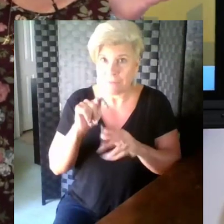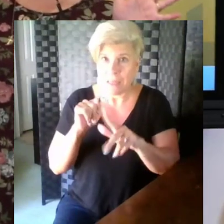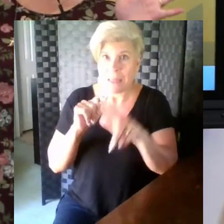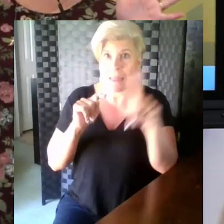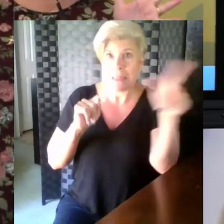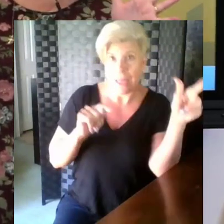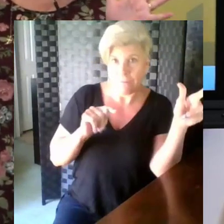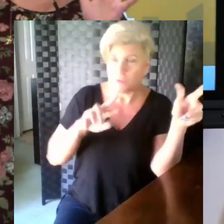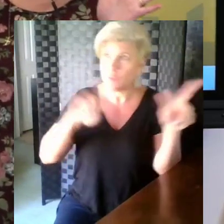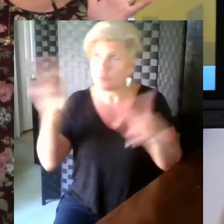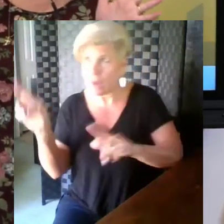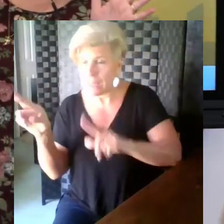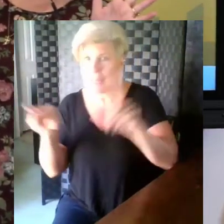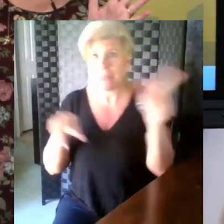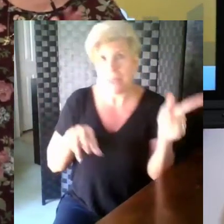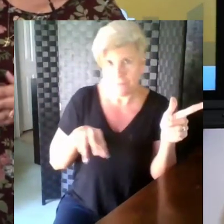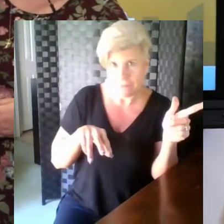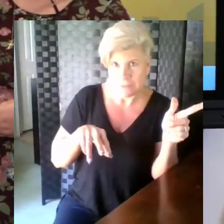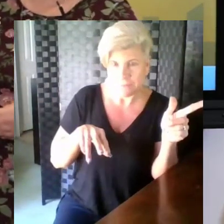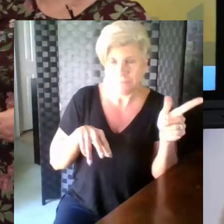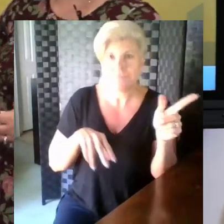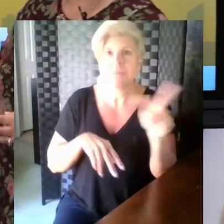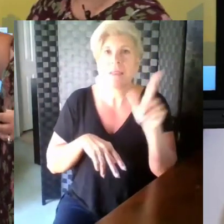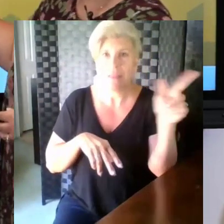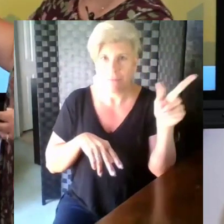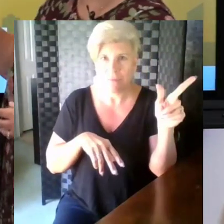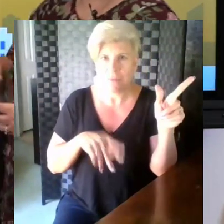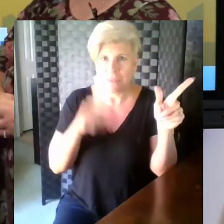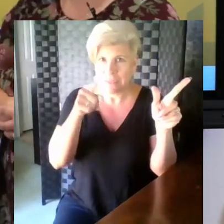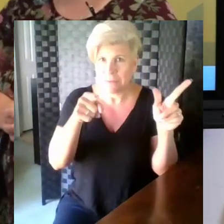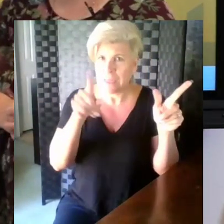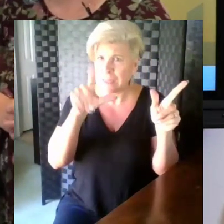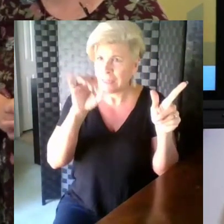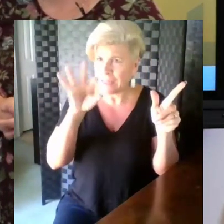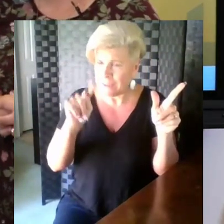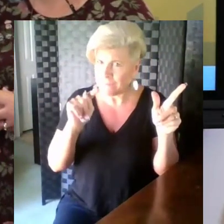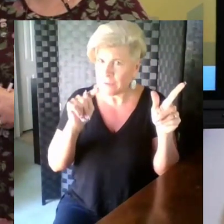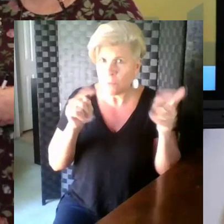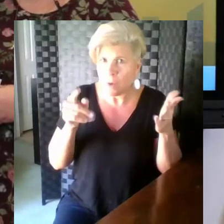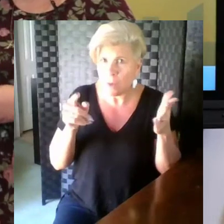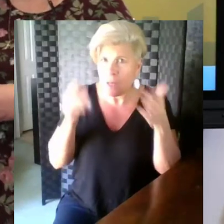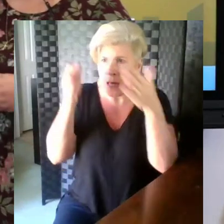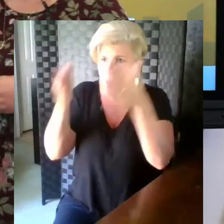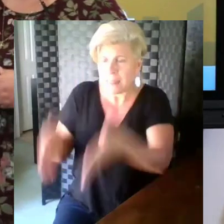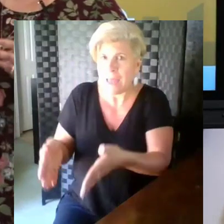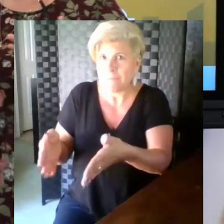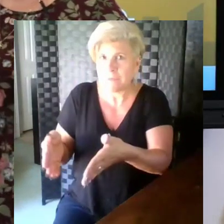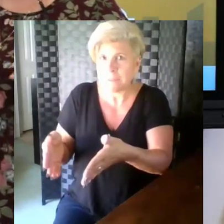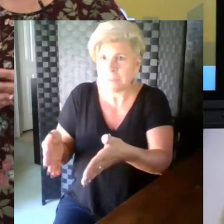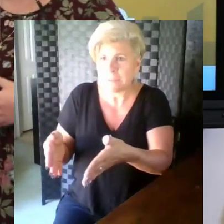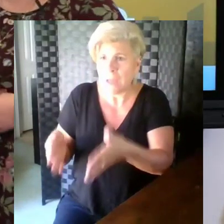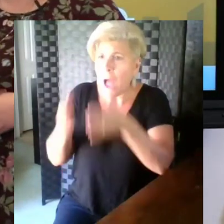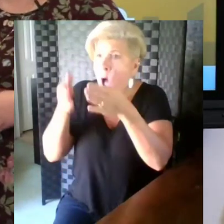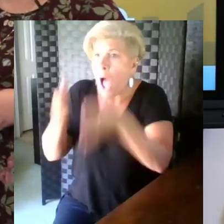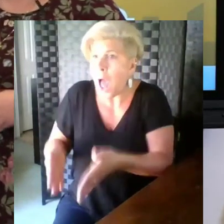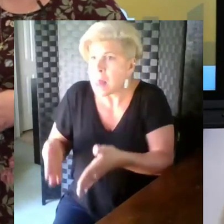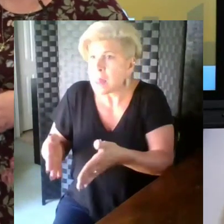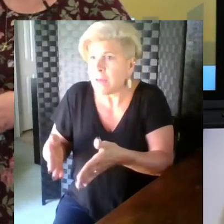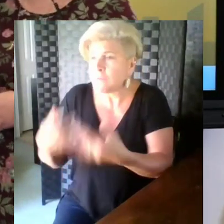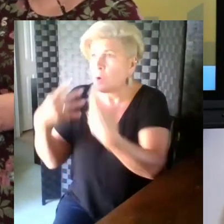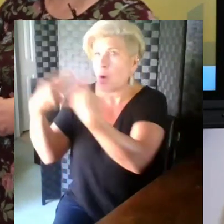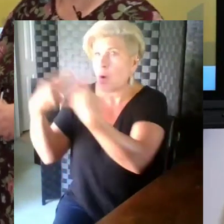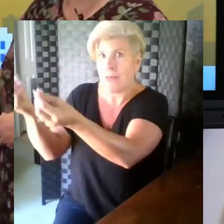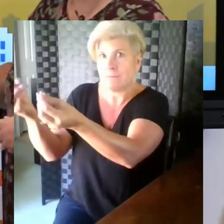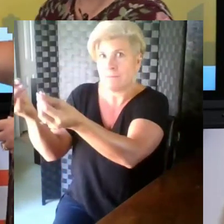like the opposite of right. This is my left hand. And the other left is a verb, like he left the